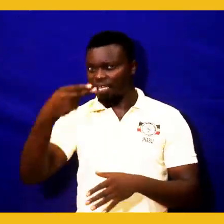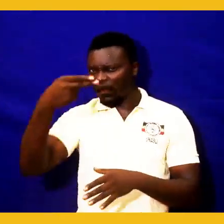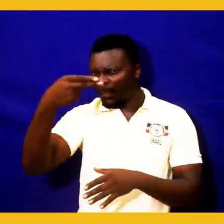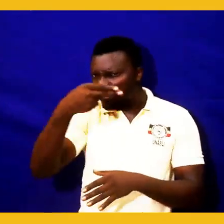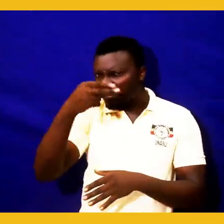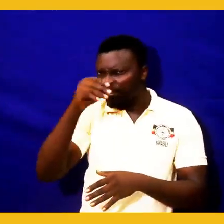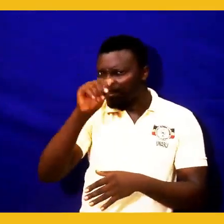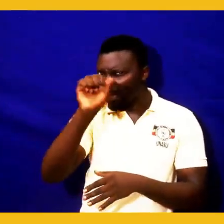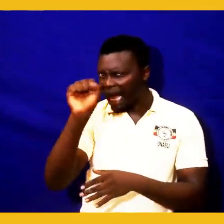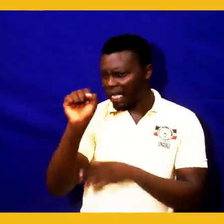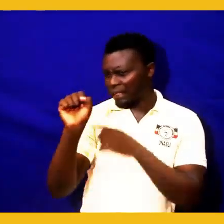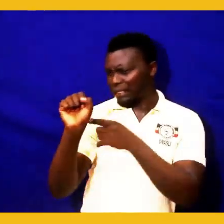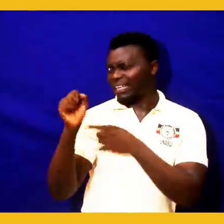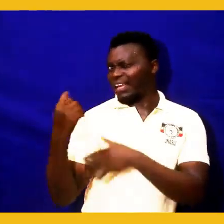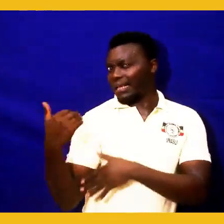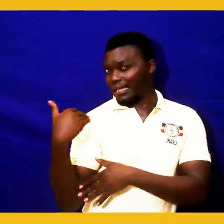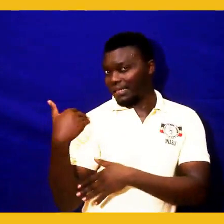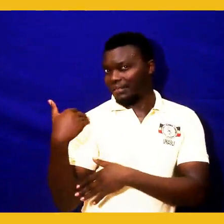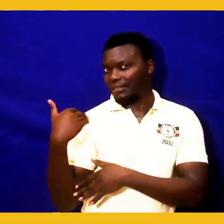planted